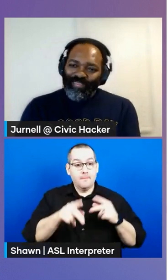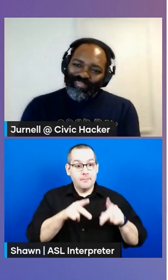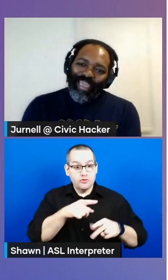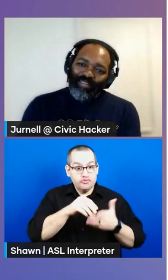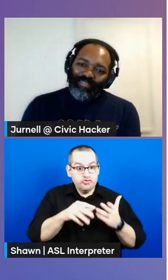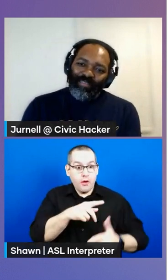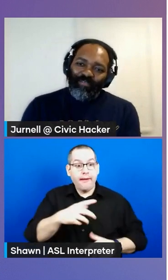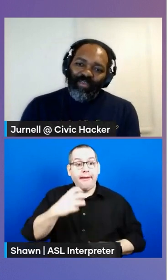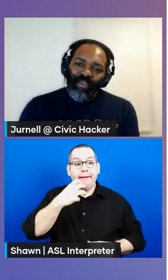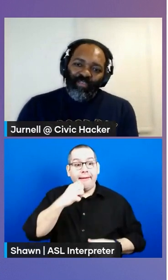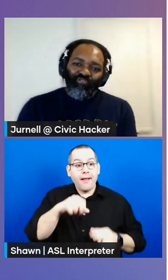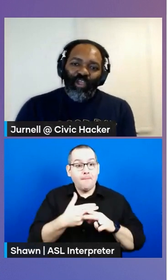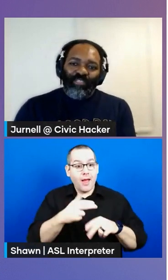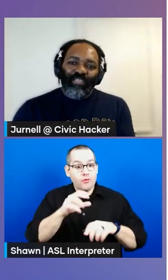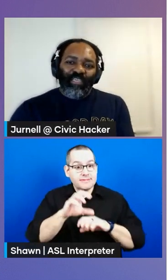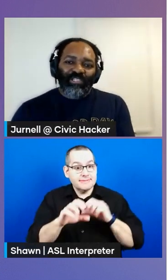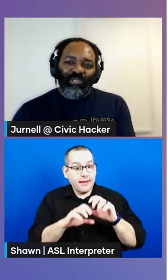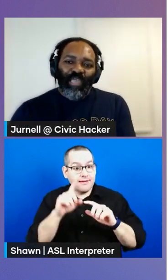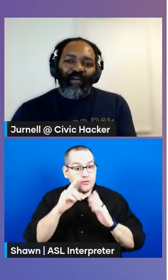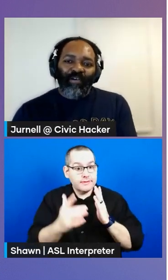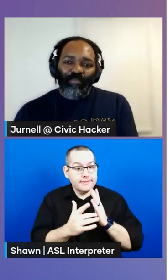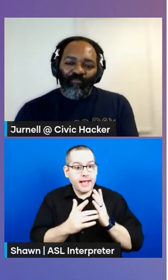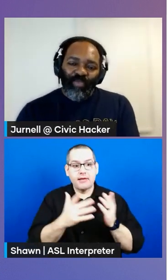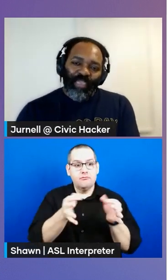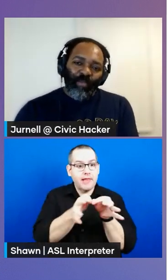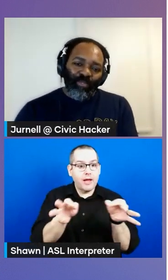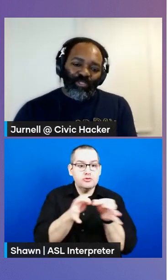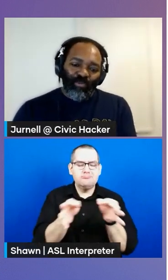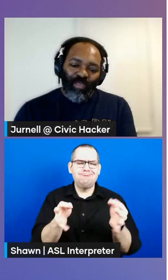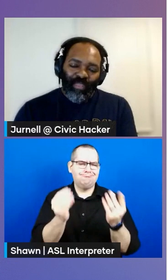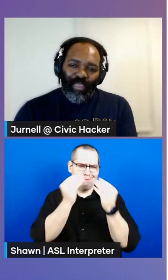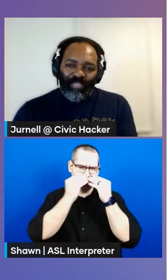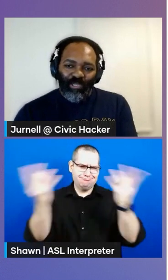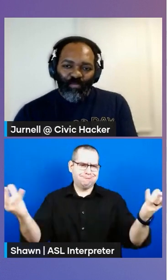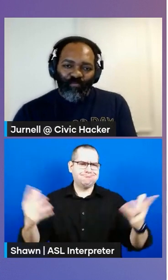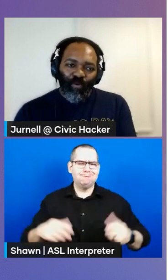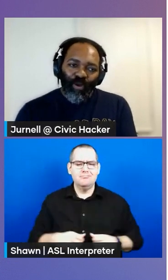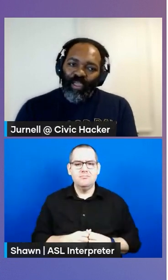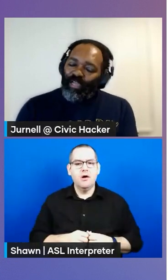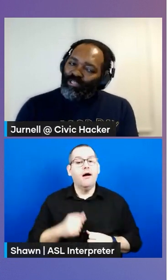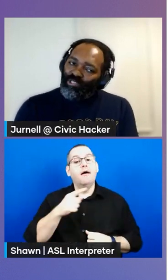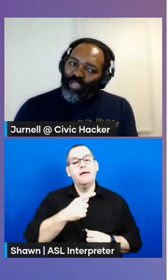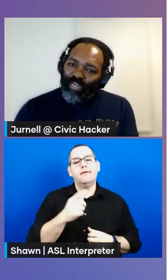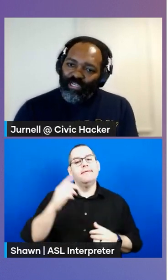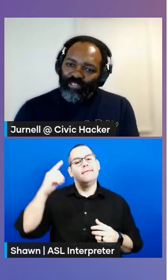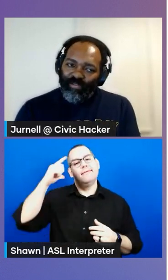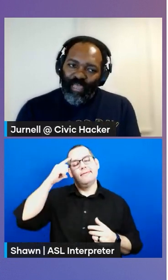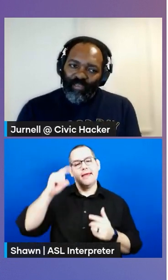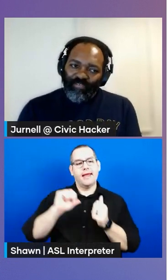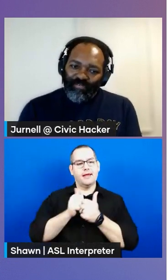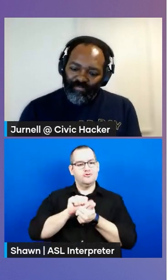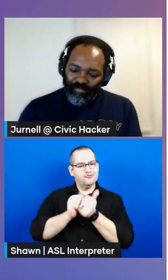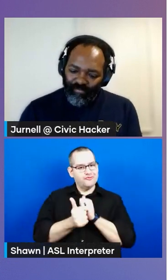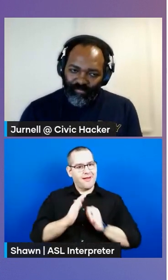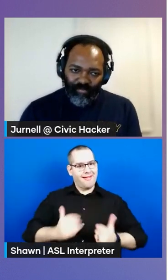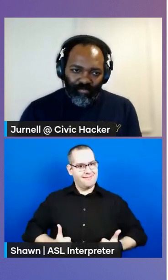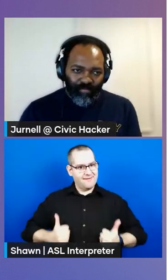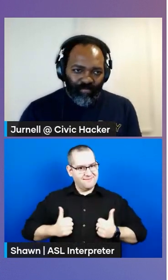care about the stack itself. They're trying to get to the outcome of being able to, like I showed before, try to change their